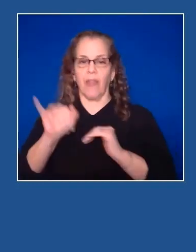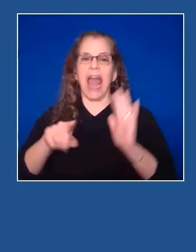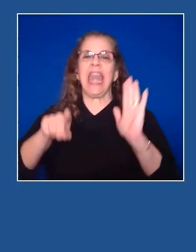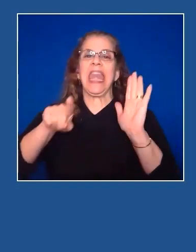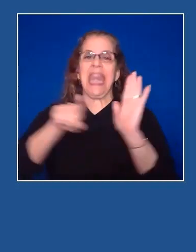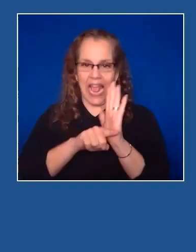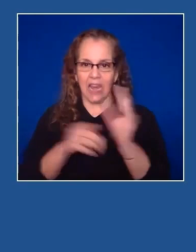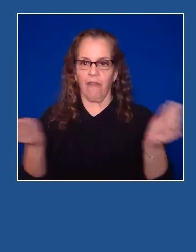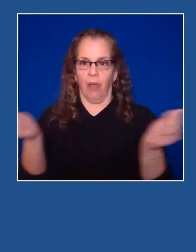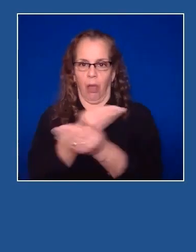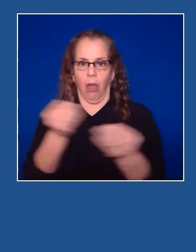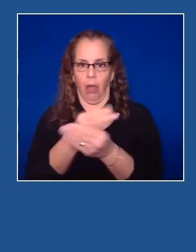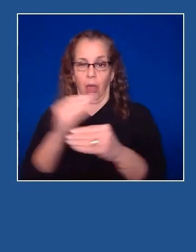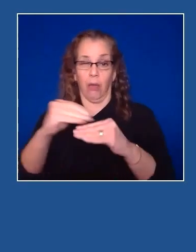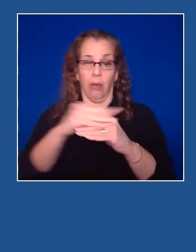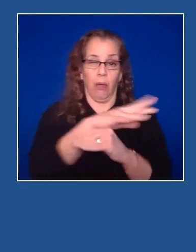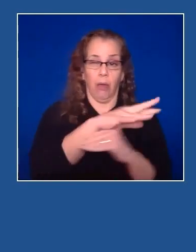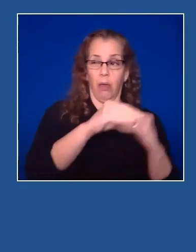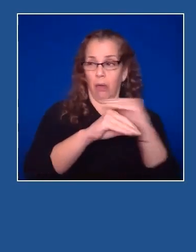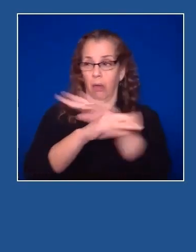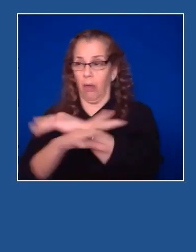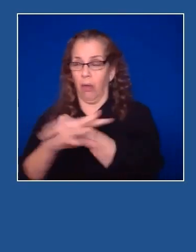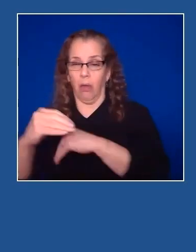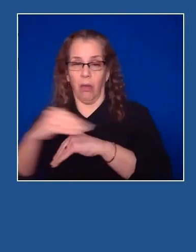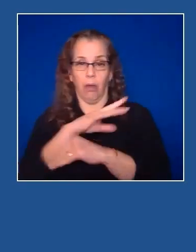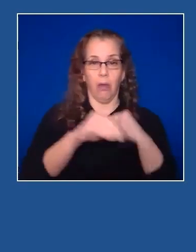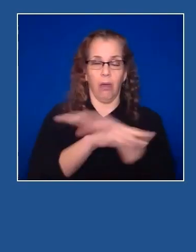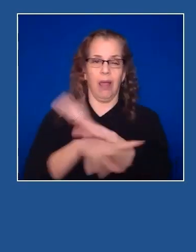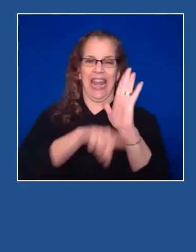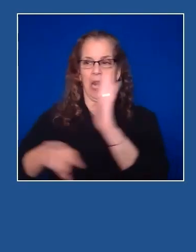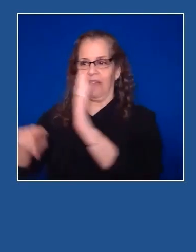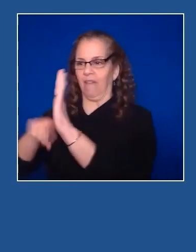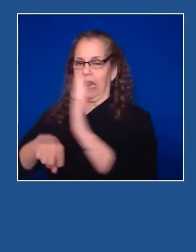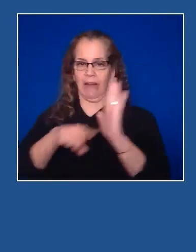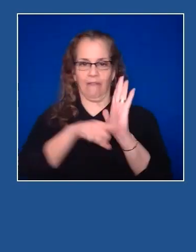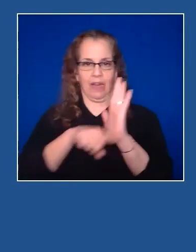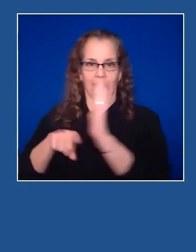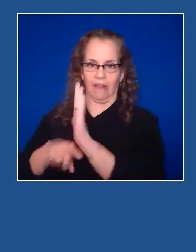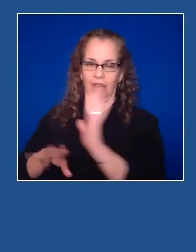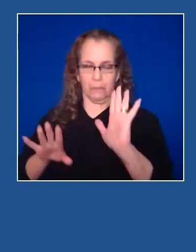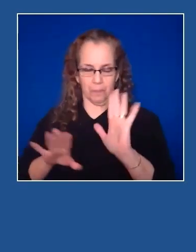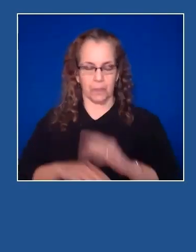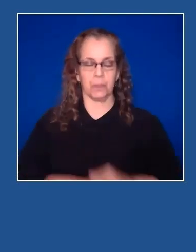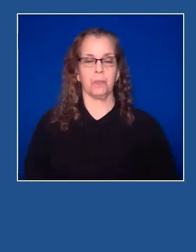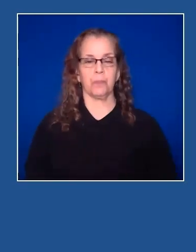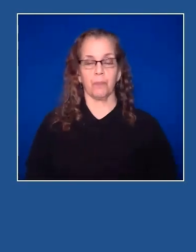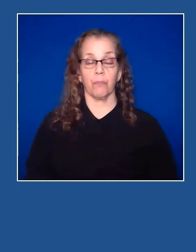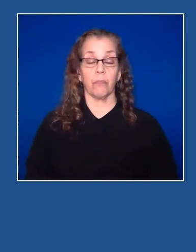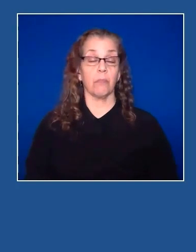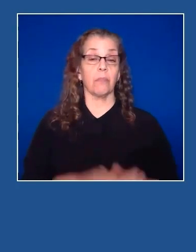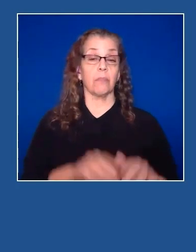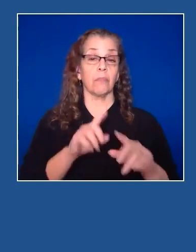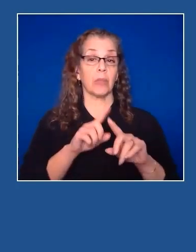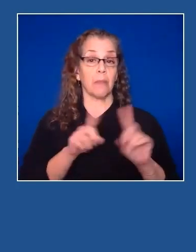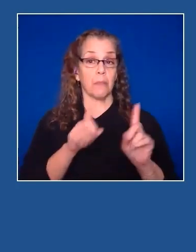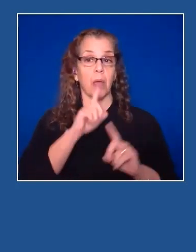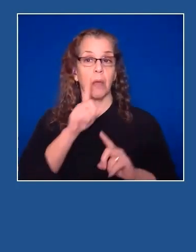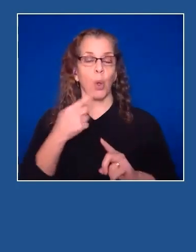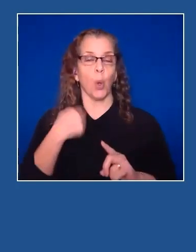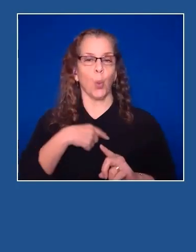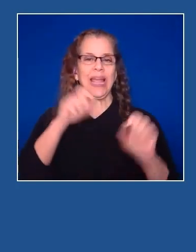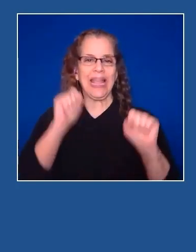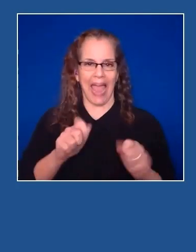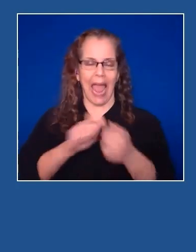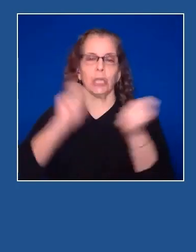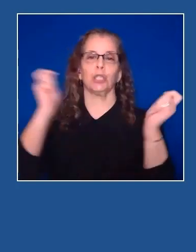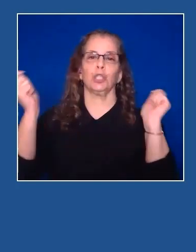person does invites a worse response from the other. Now, the reality is we can turn this around. We can